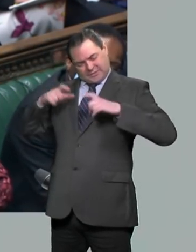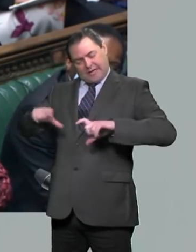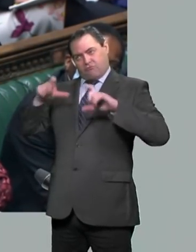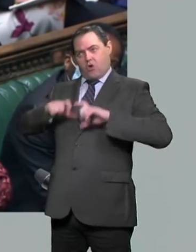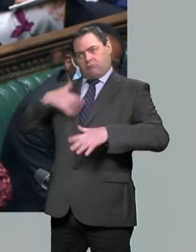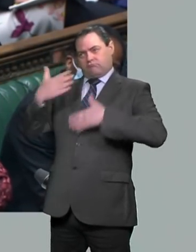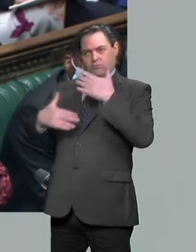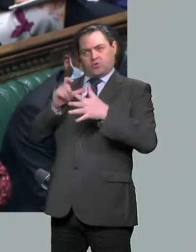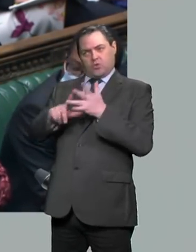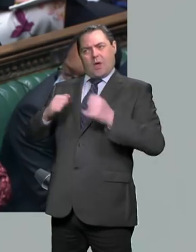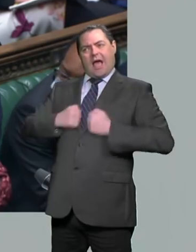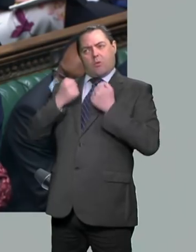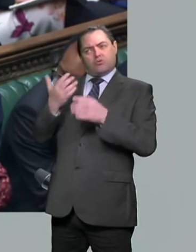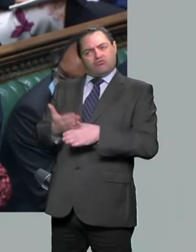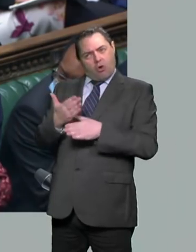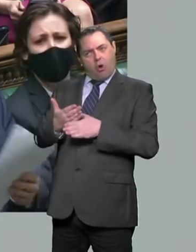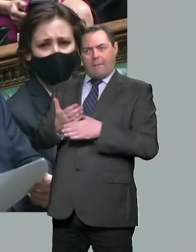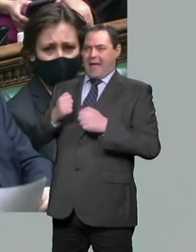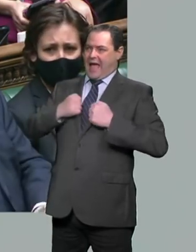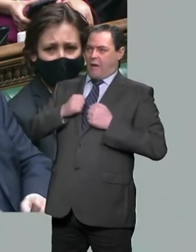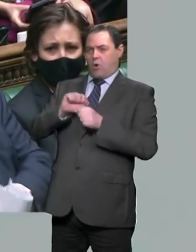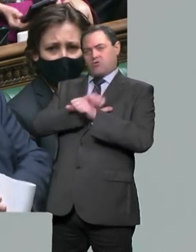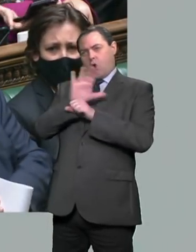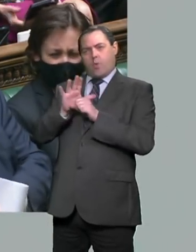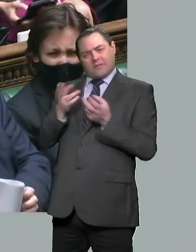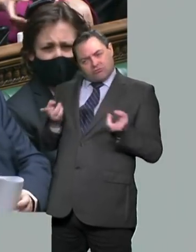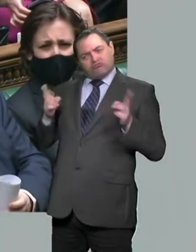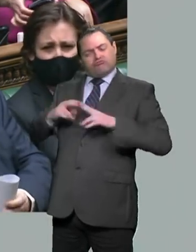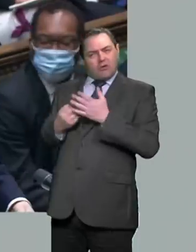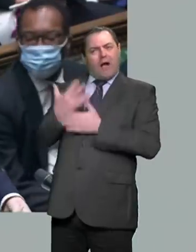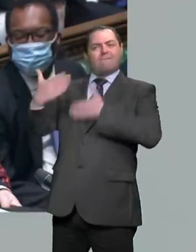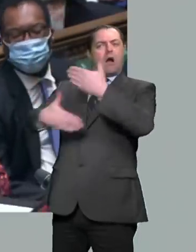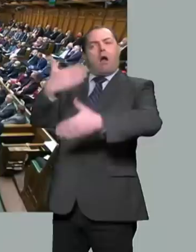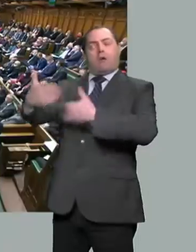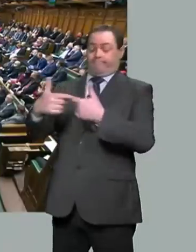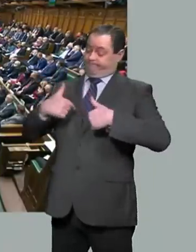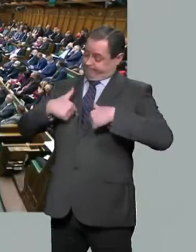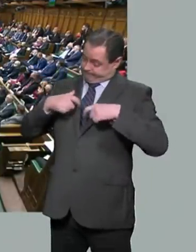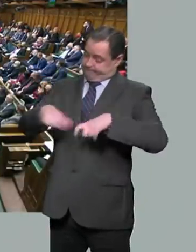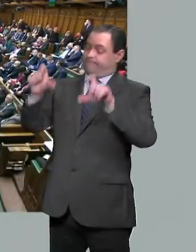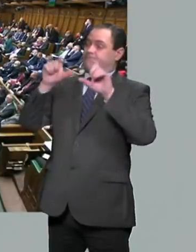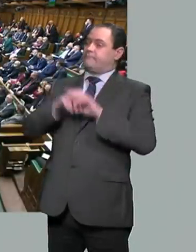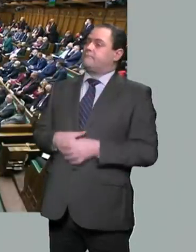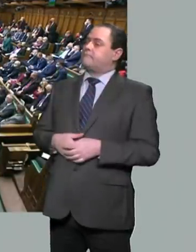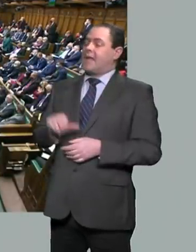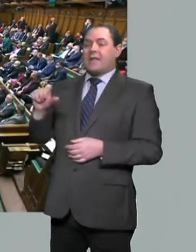job, deliver our COVID recovery plan, and that is what we are doing. Virginia